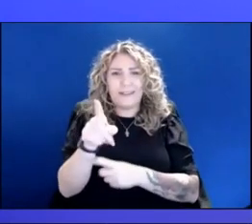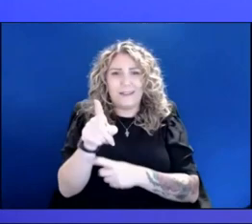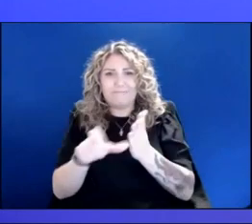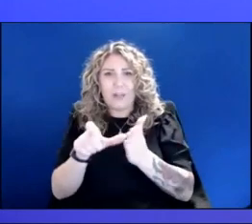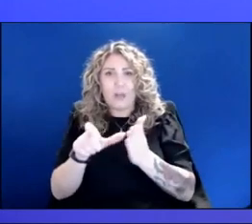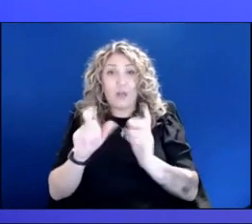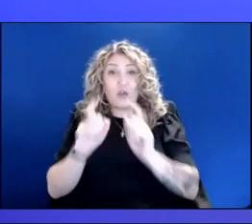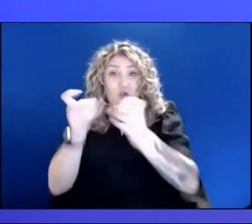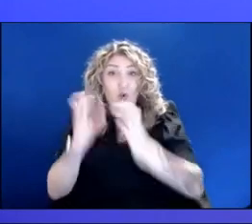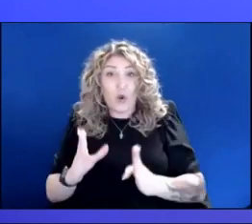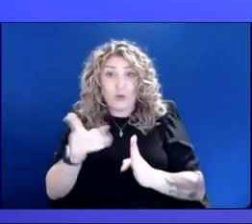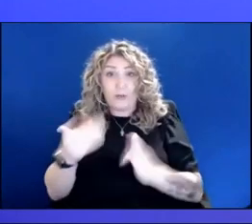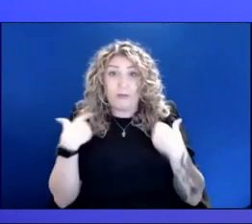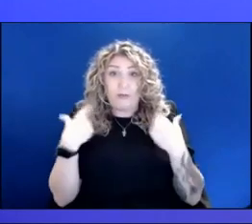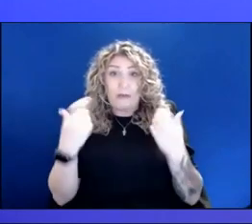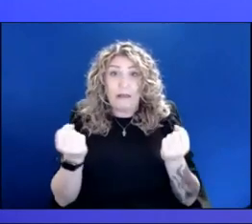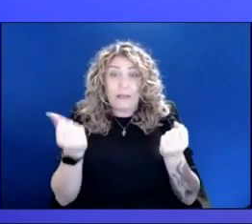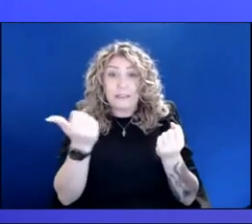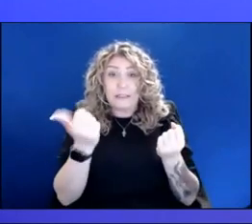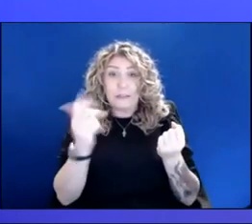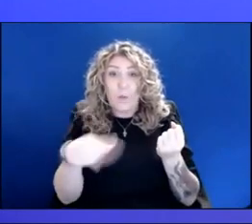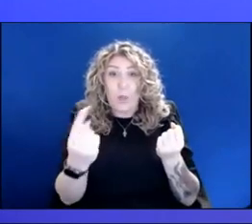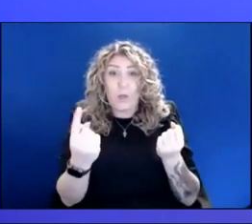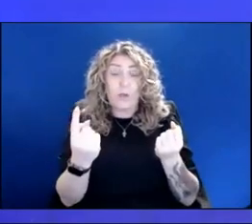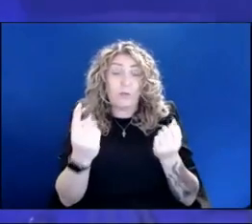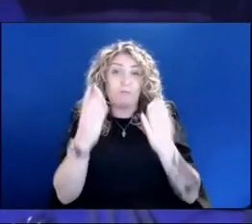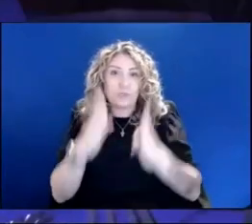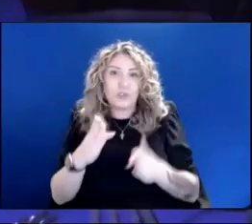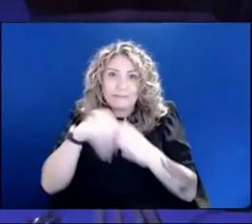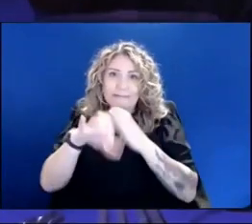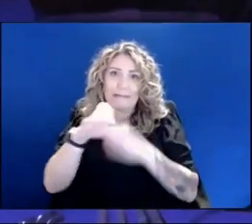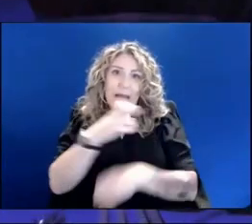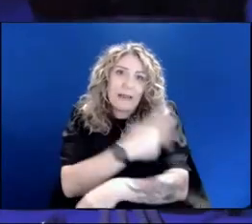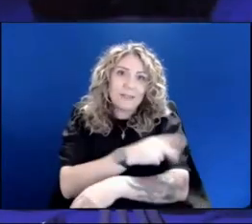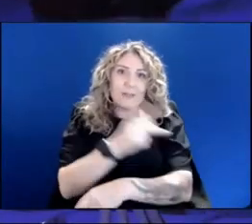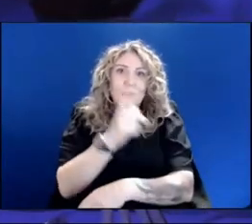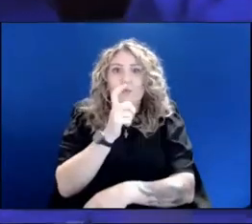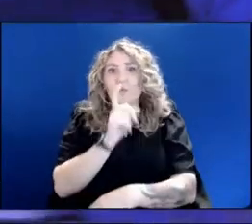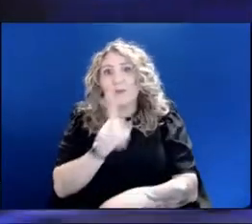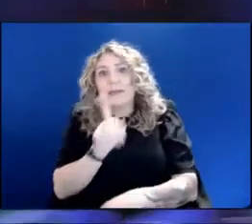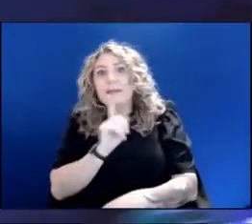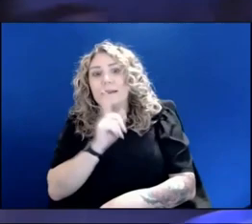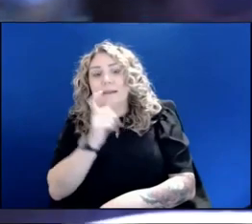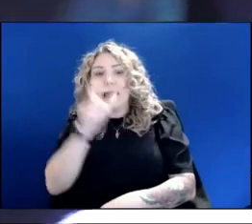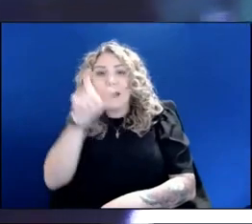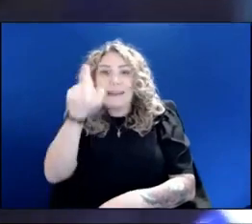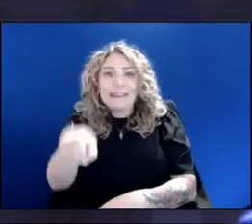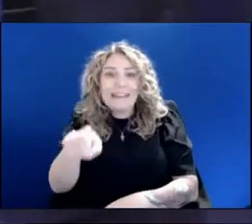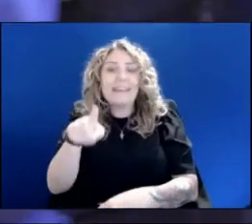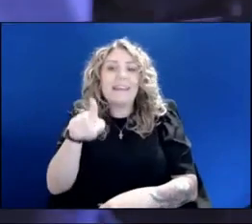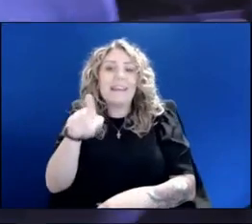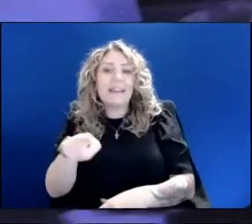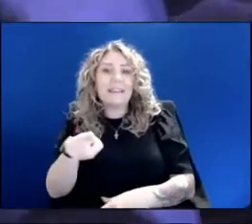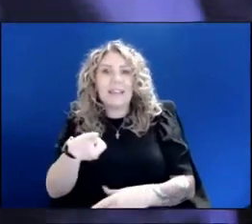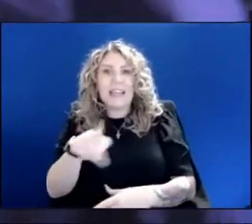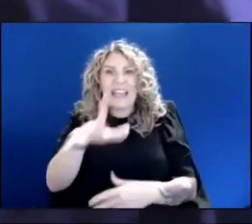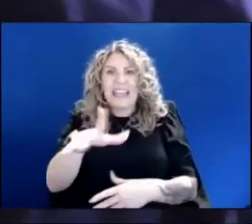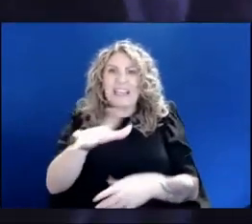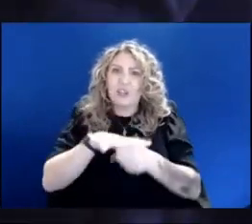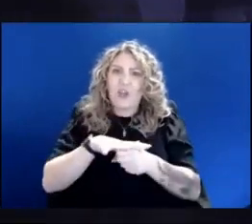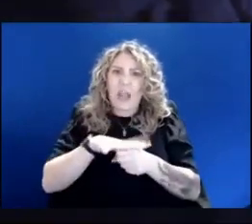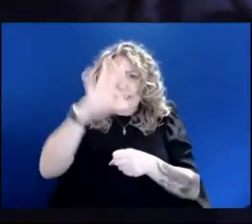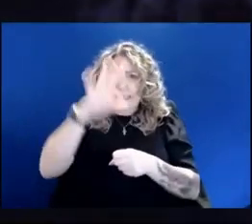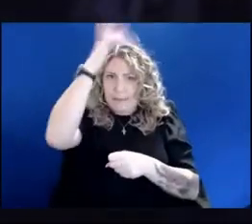person in the hospital who doesn't need to be there that day, and so he's super stressed. That's why he's lost all his hair. Yeah. And